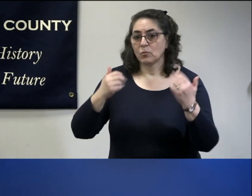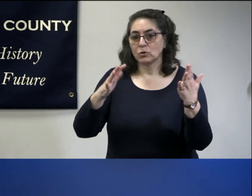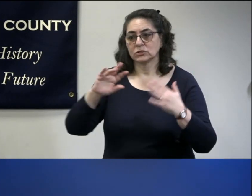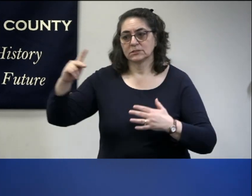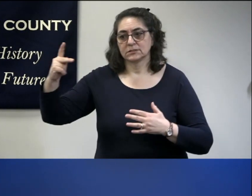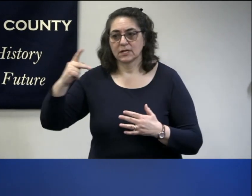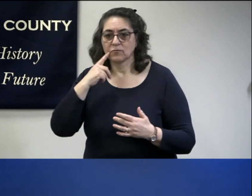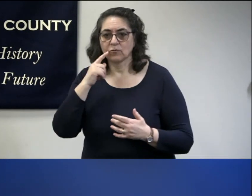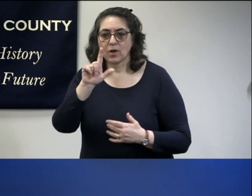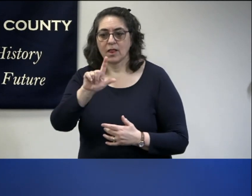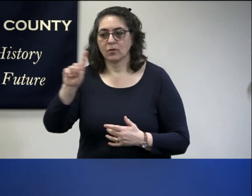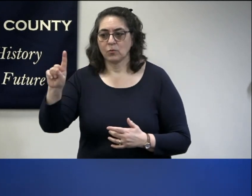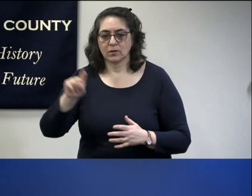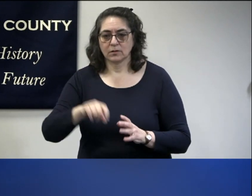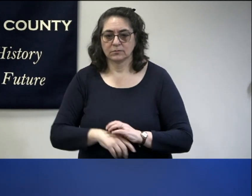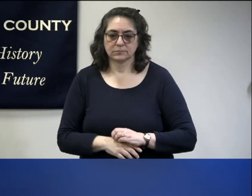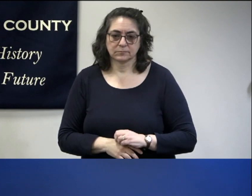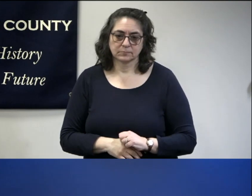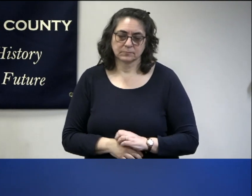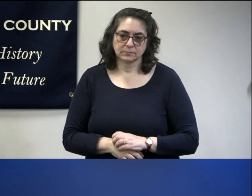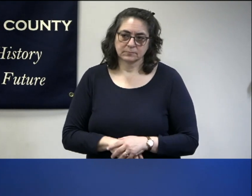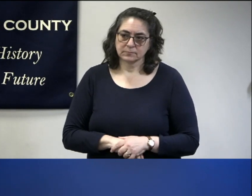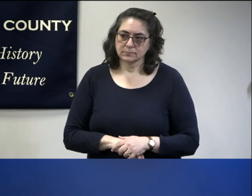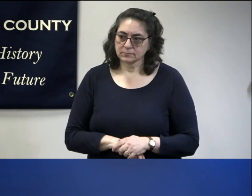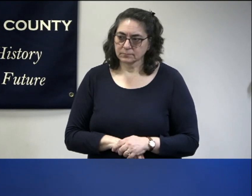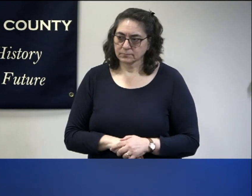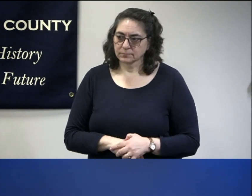on L1. I'll